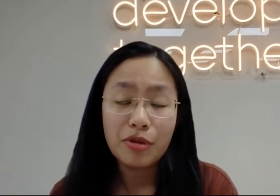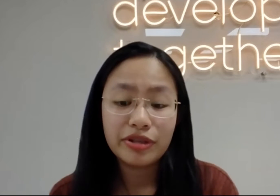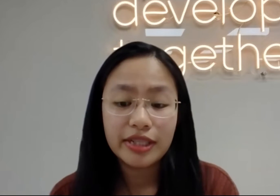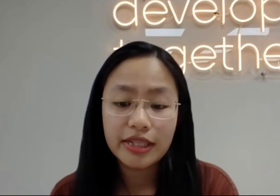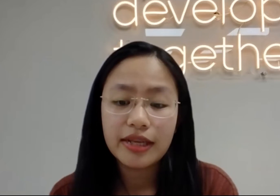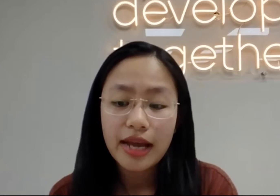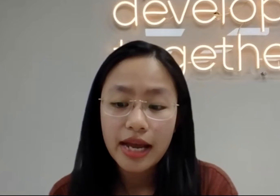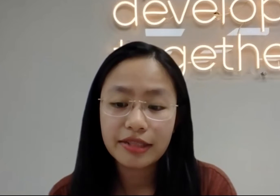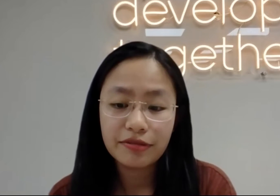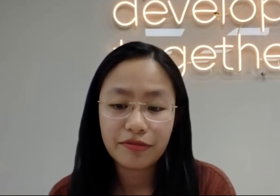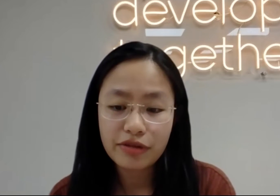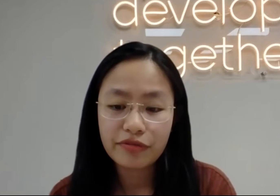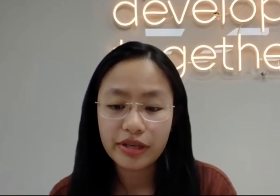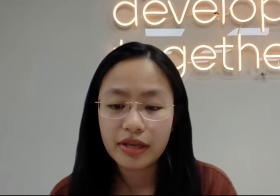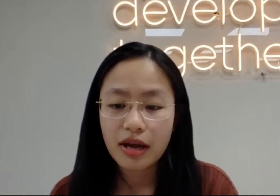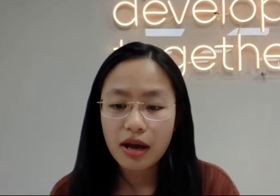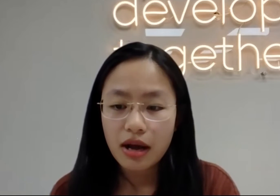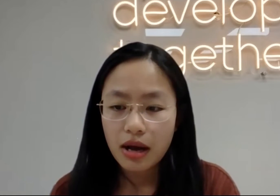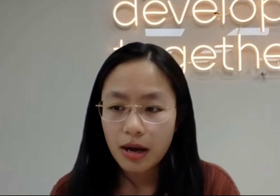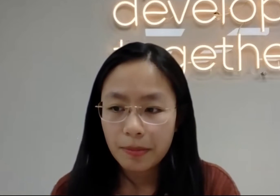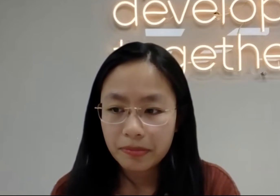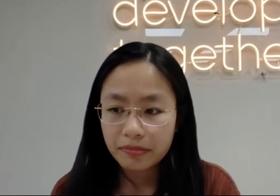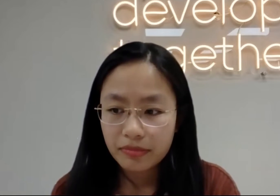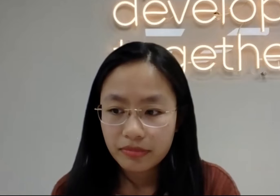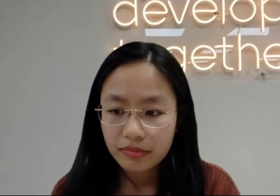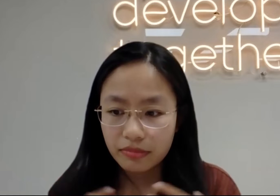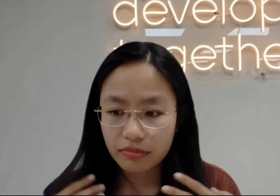the community has a very